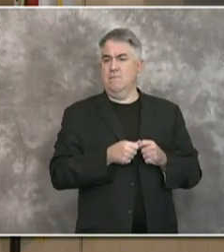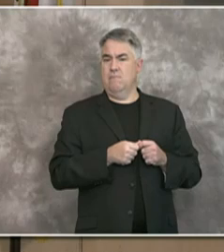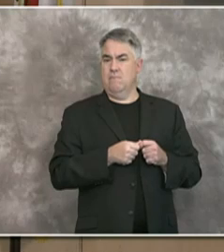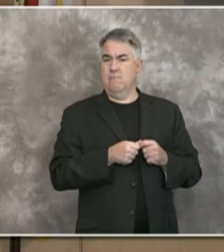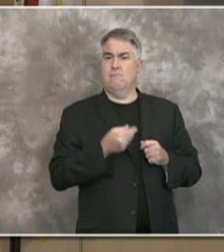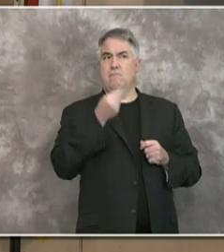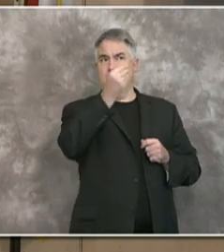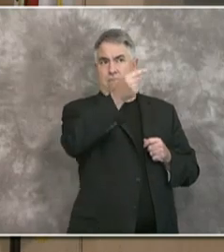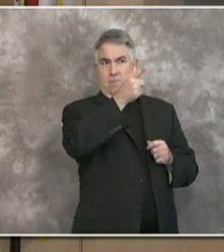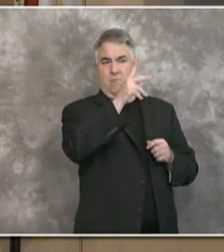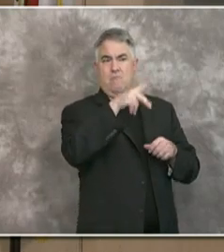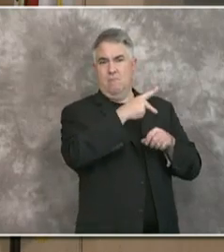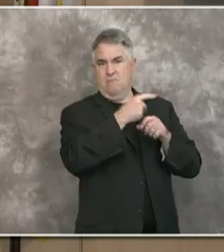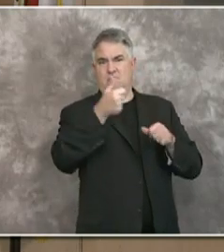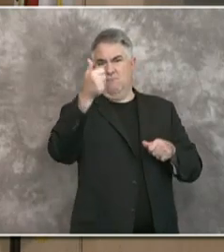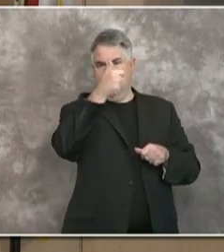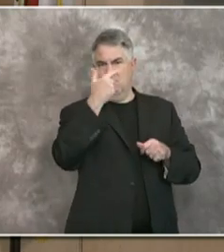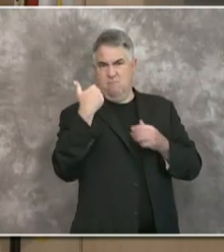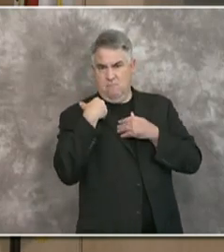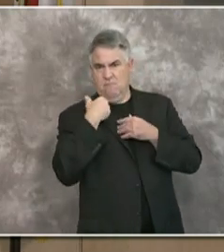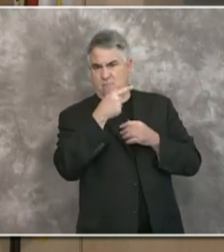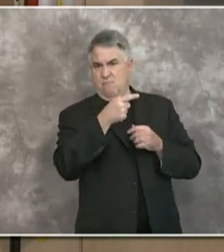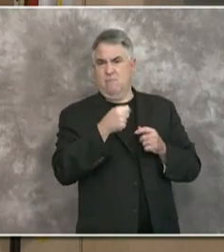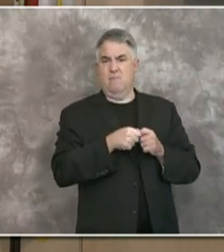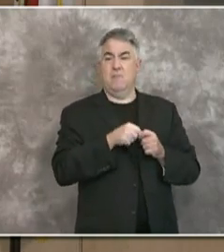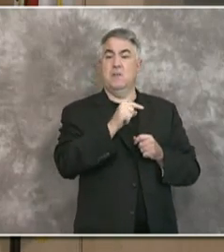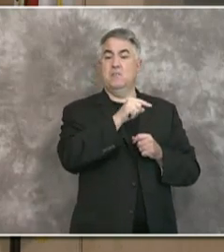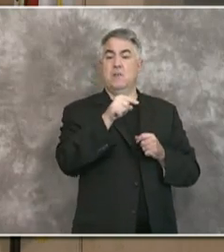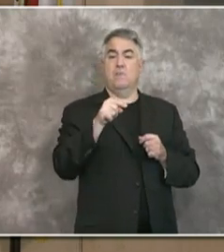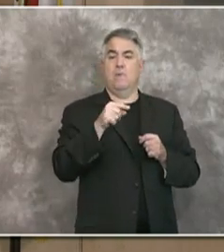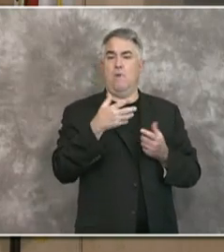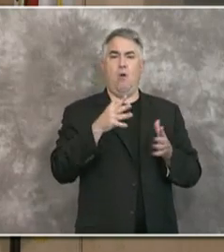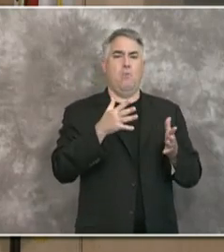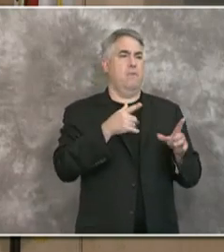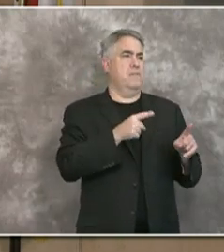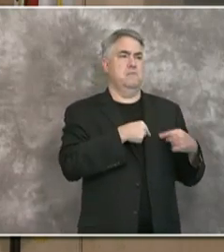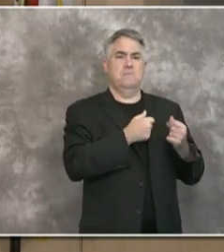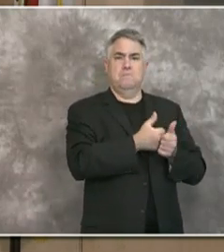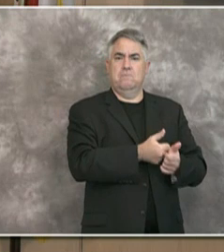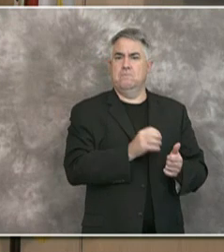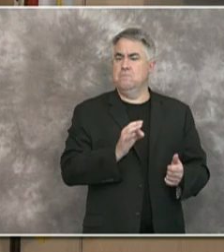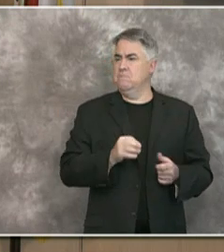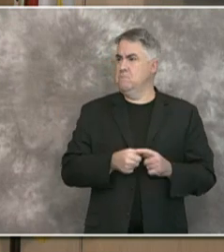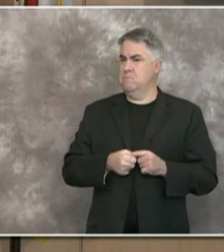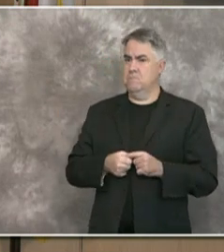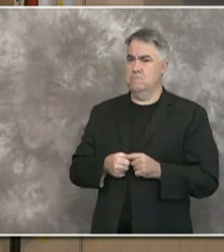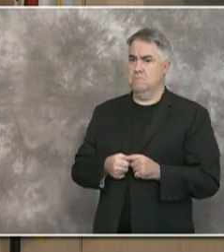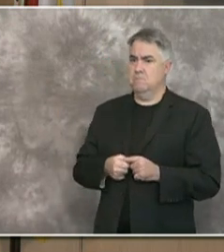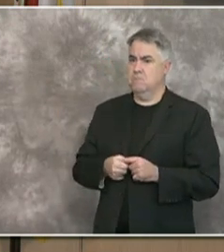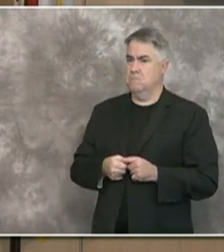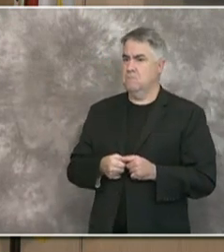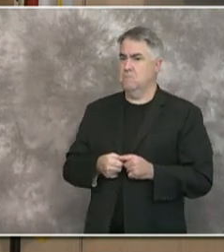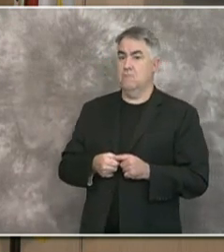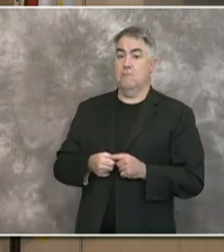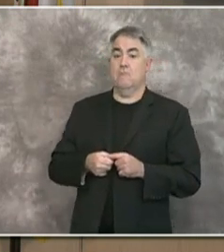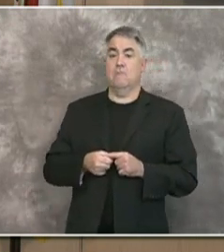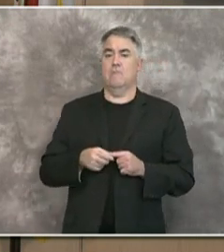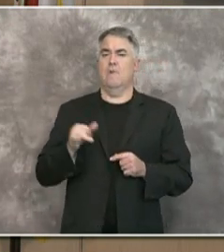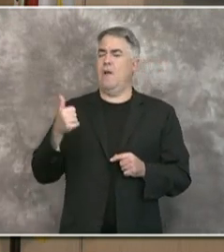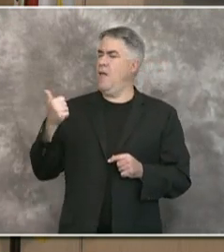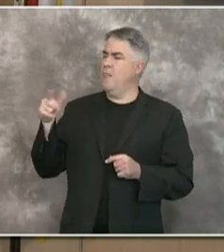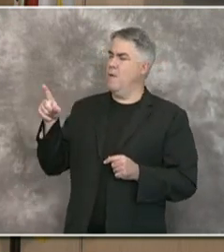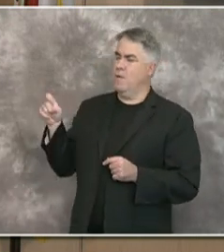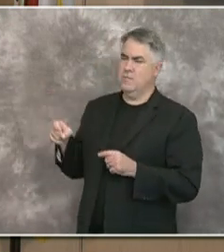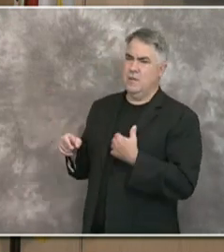of events have already occurred. All right, thank you. And then I have another question from Kelly with Fox 5. Are